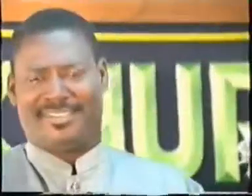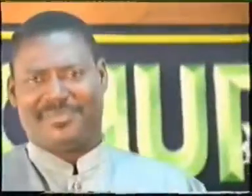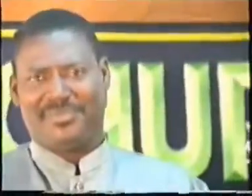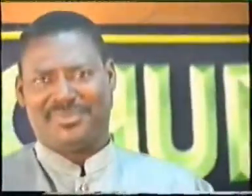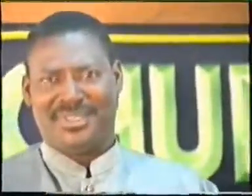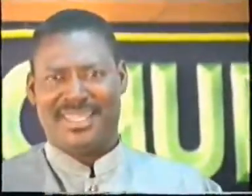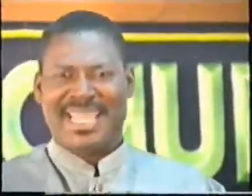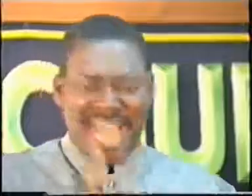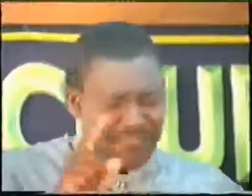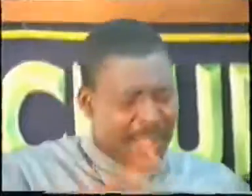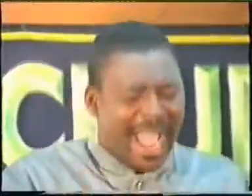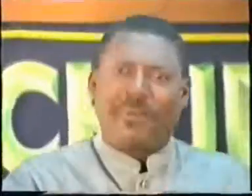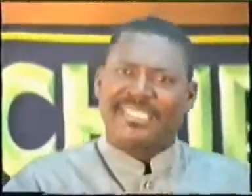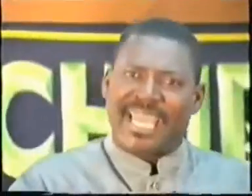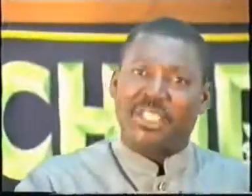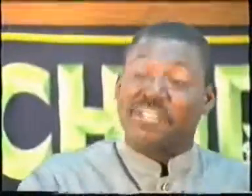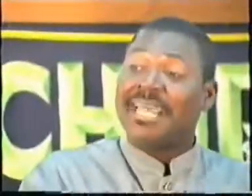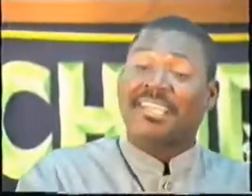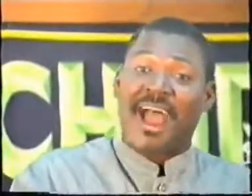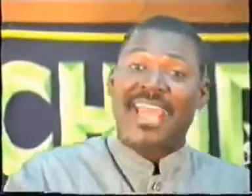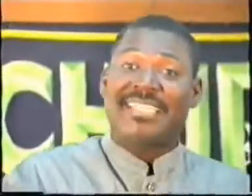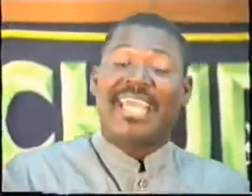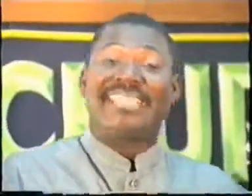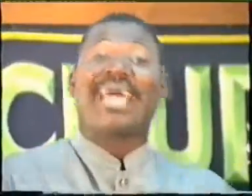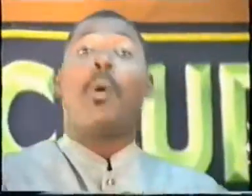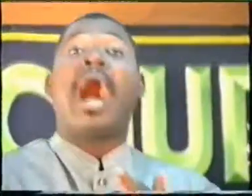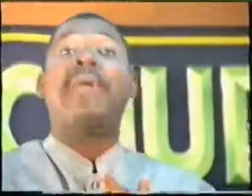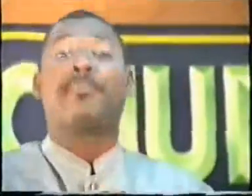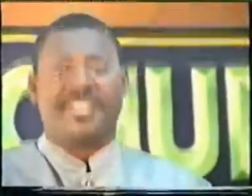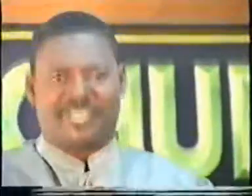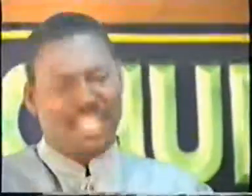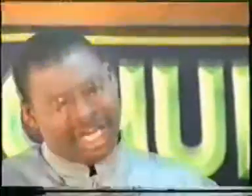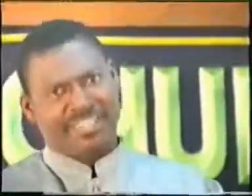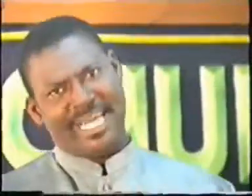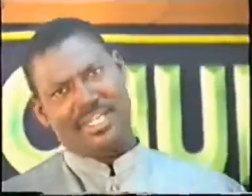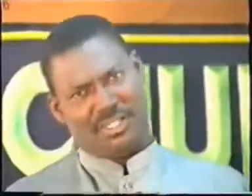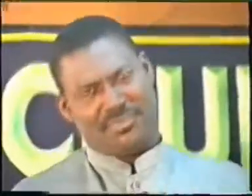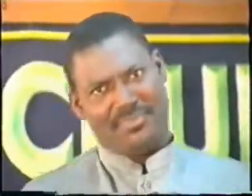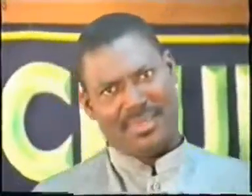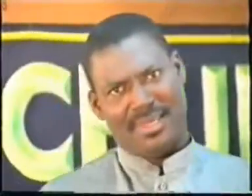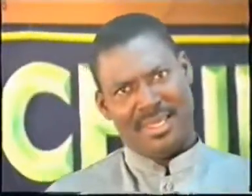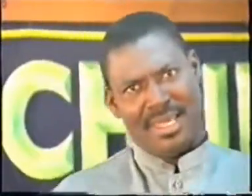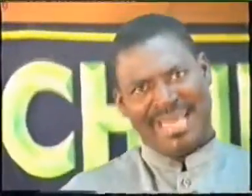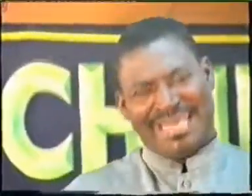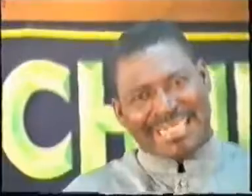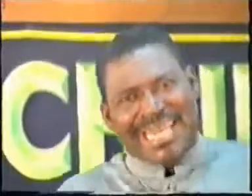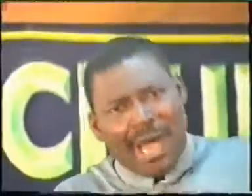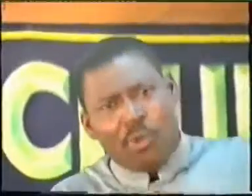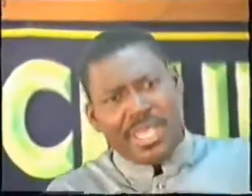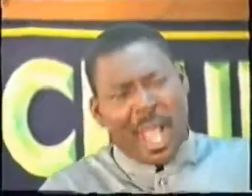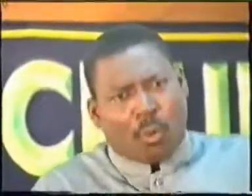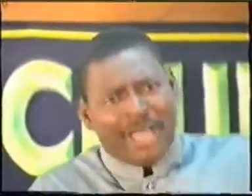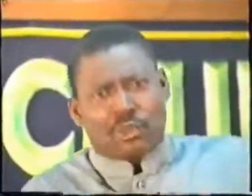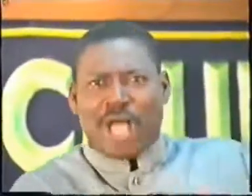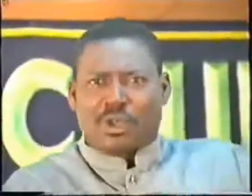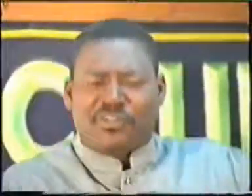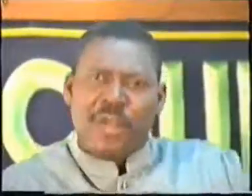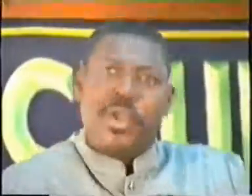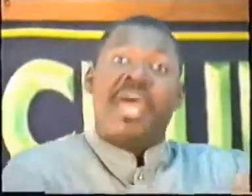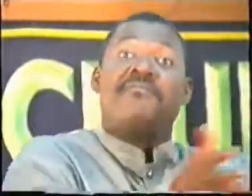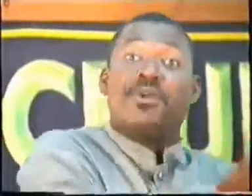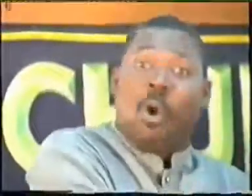King of Kings. Now the Bible says Jesus Christ is our high priest in Christianity. Now say